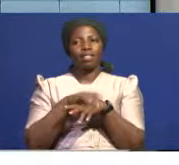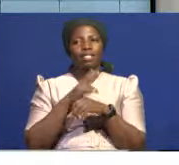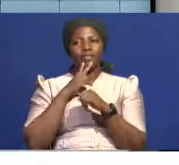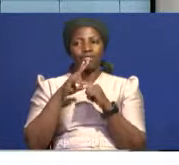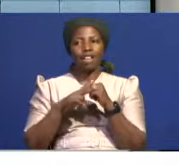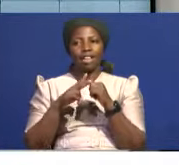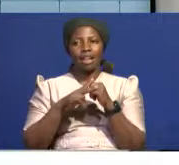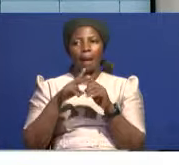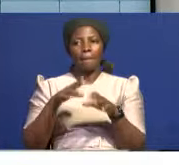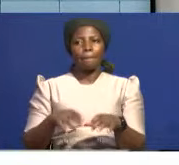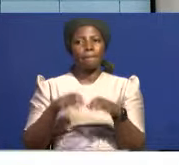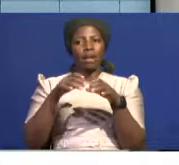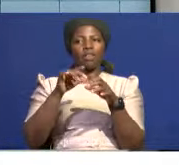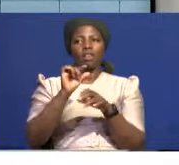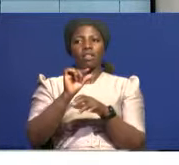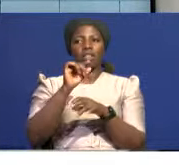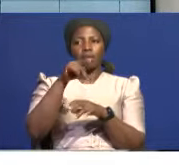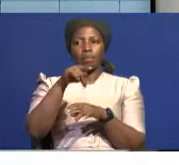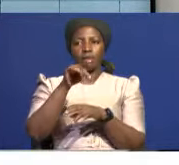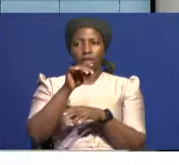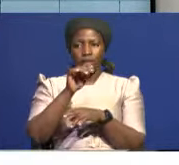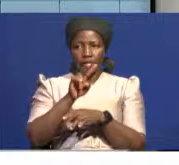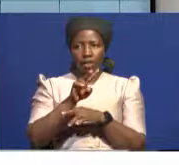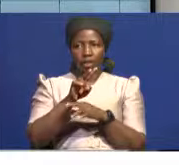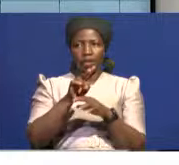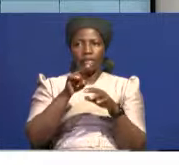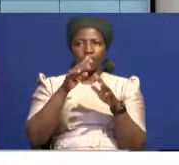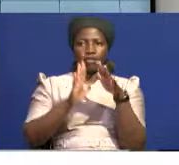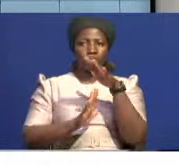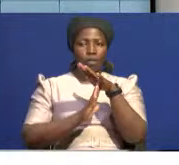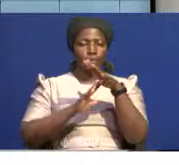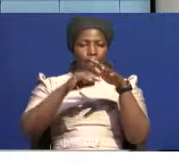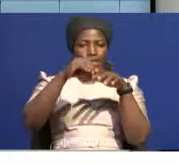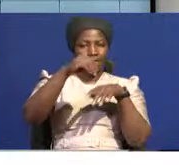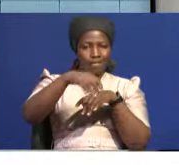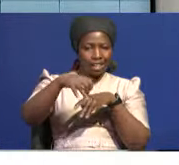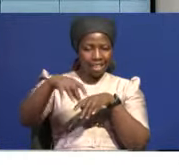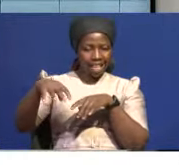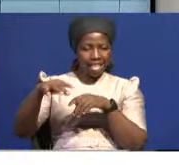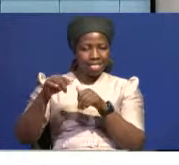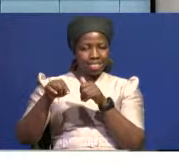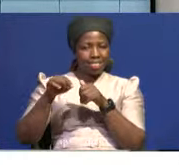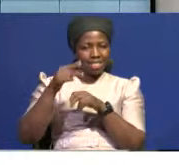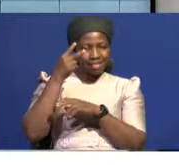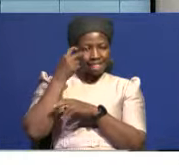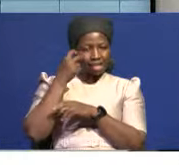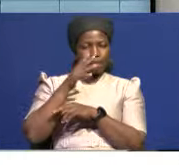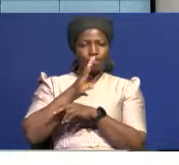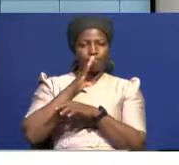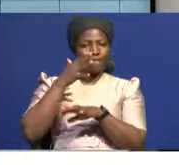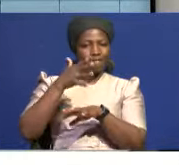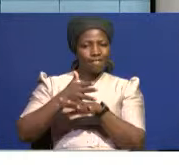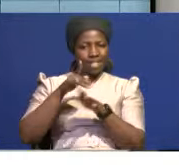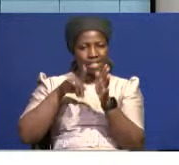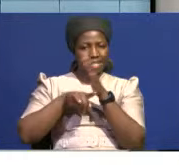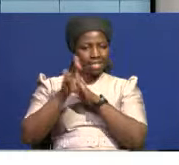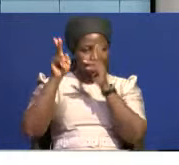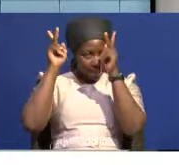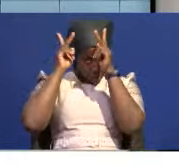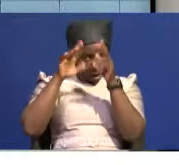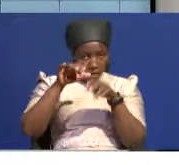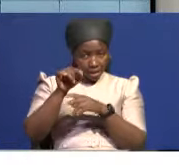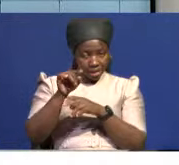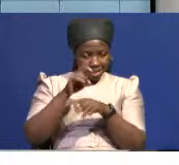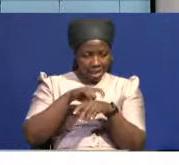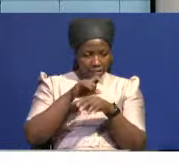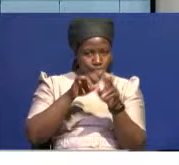GPC super fertilizer in Homa Bay County, suspected to be counterfeit. The MPs were on a fact-finding mission on the